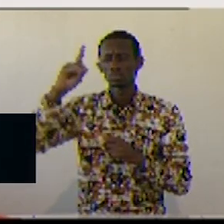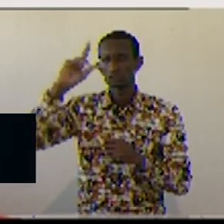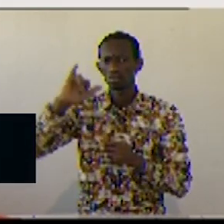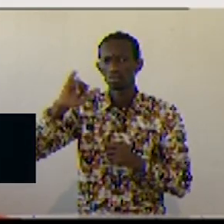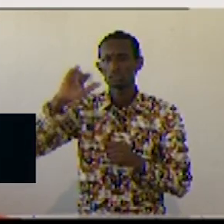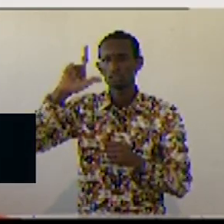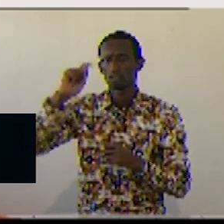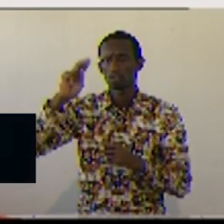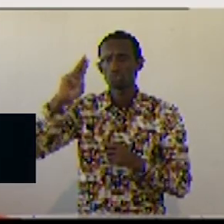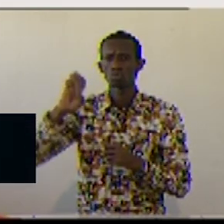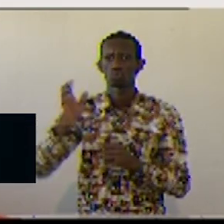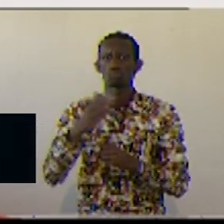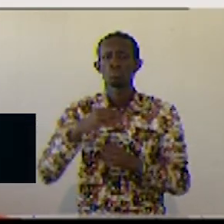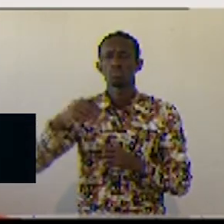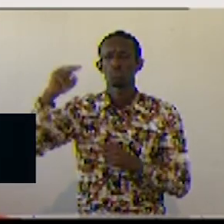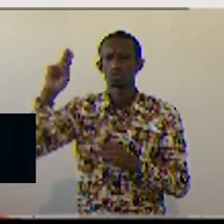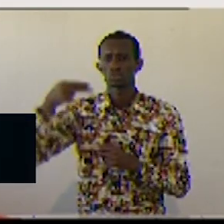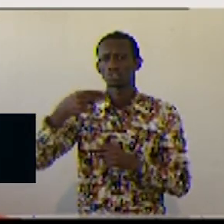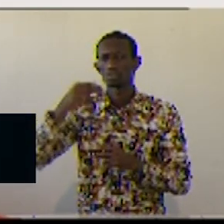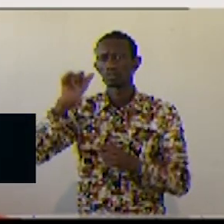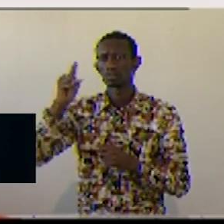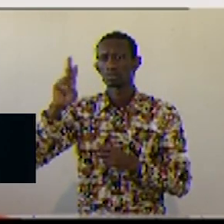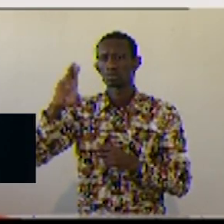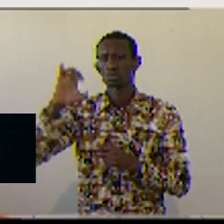dilute nitric acid and magnesium.